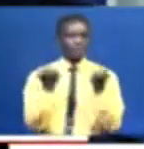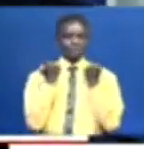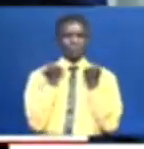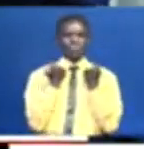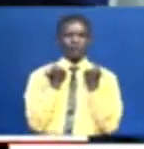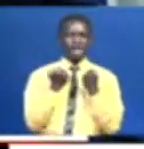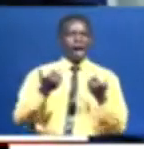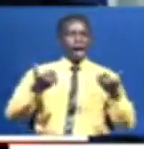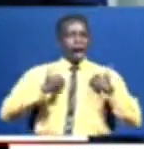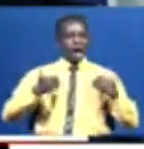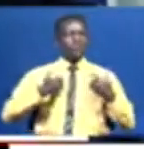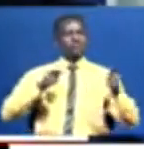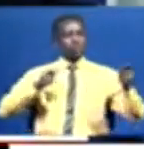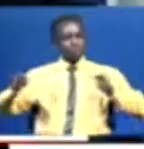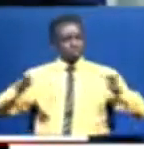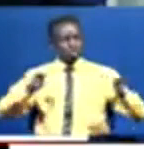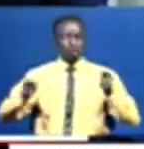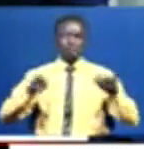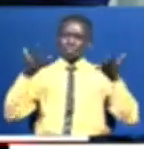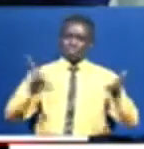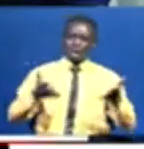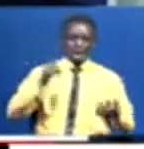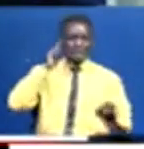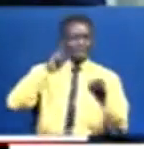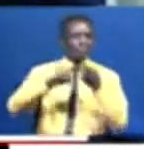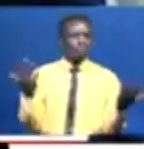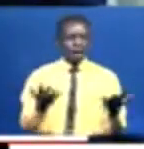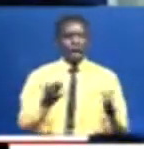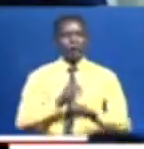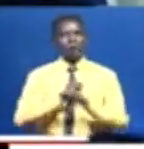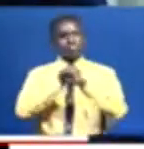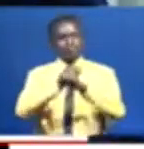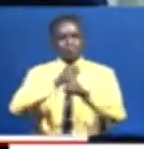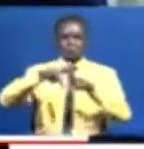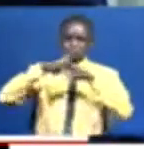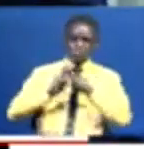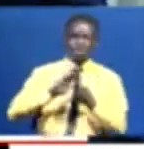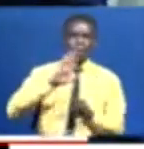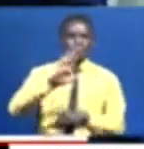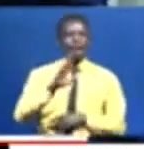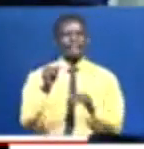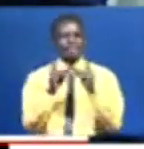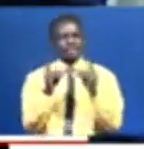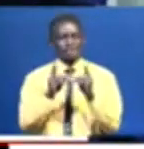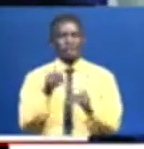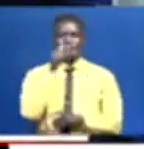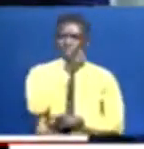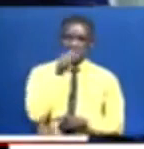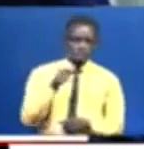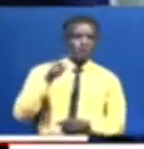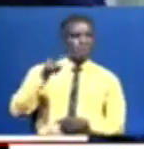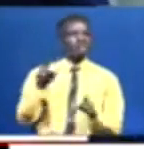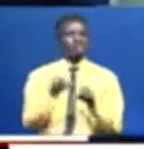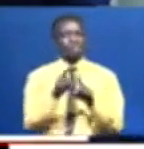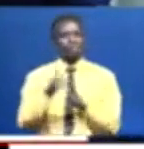place around locking and securing your data, passwords, and aspects like multi-factor authentication. So in case,